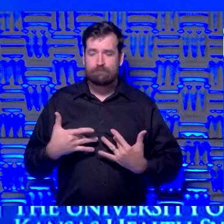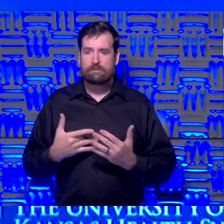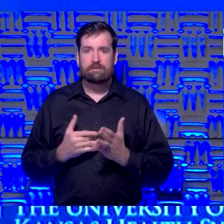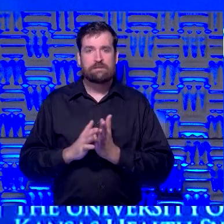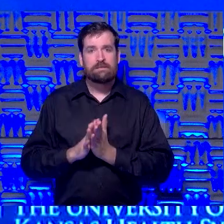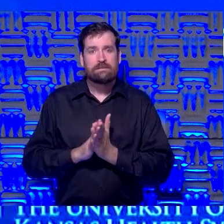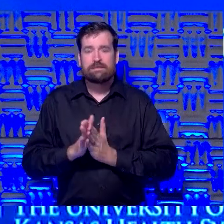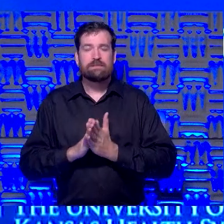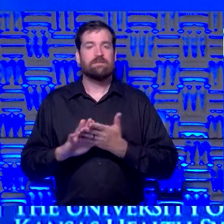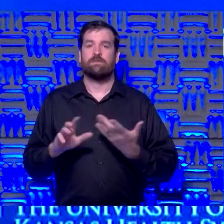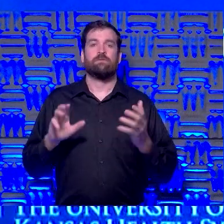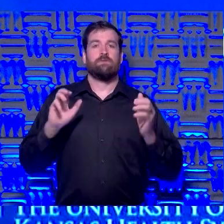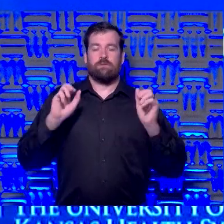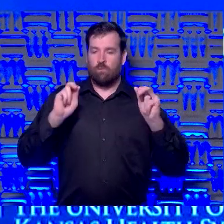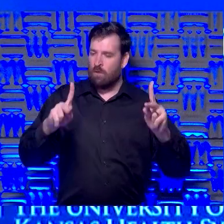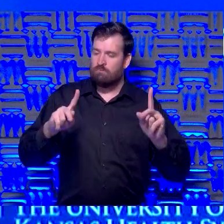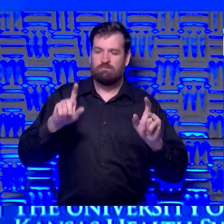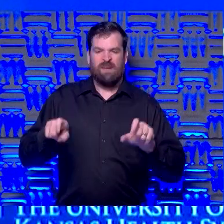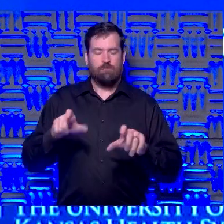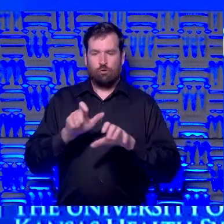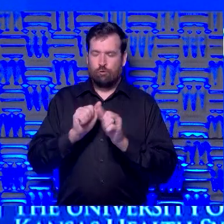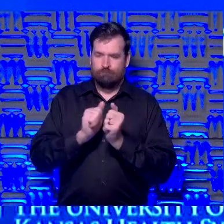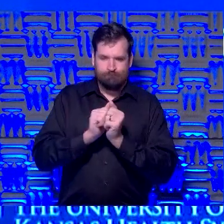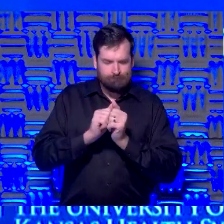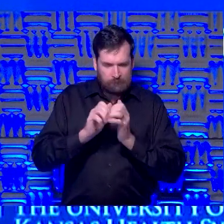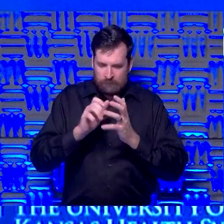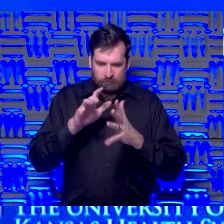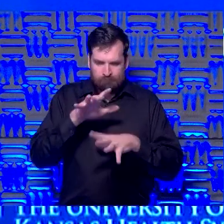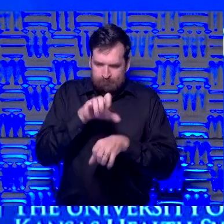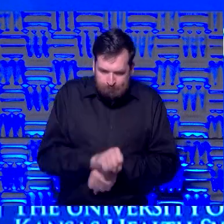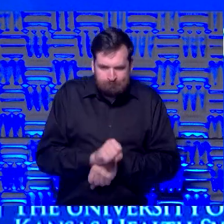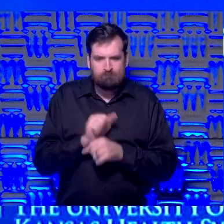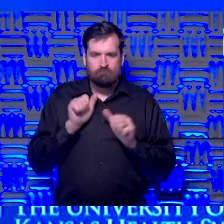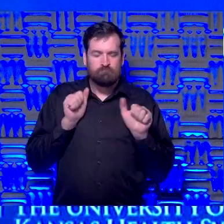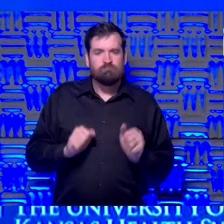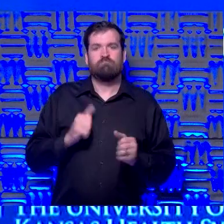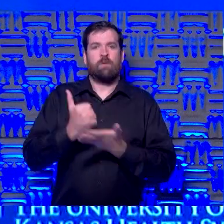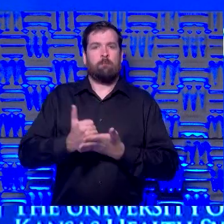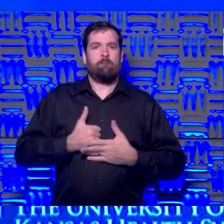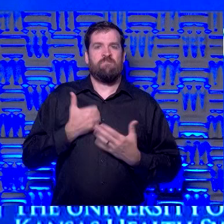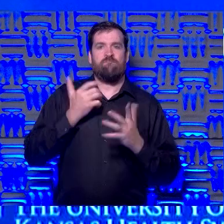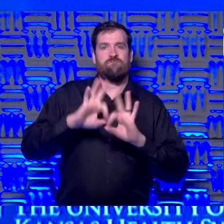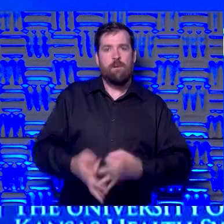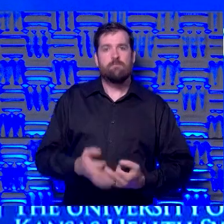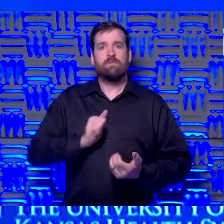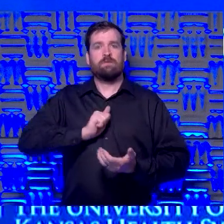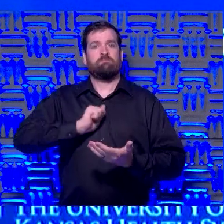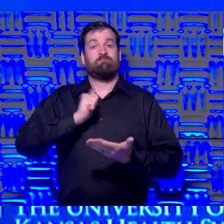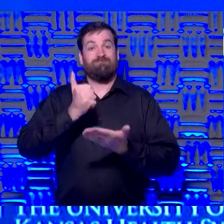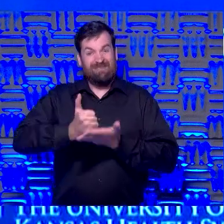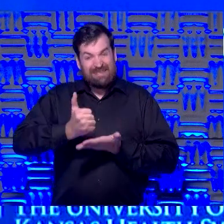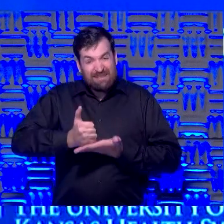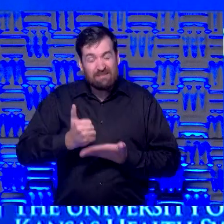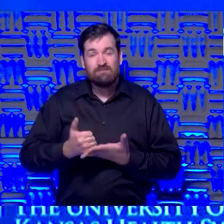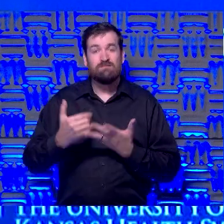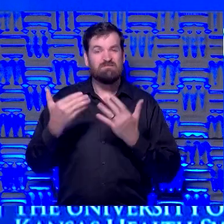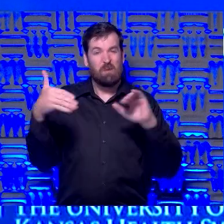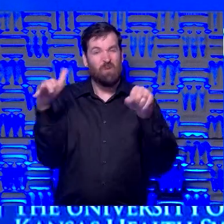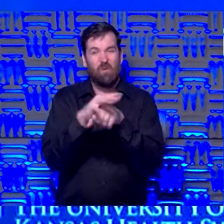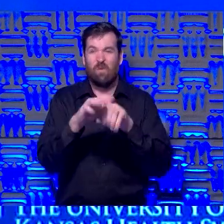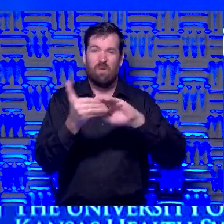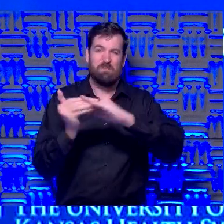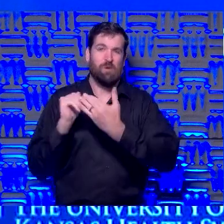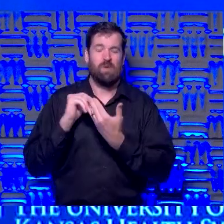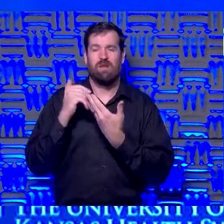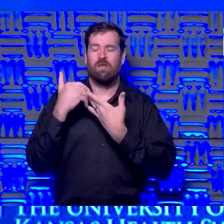think, okay, I've got to buckle down and help my family, myself, and the ones I care about, and really our whole community get